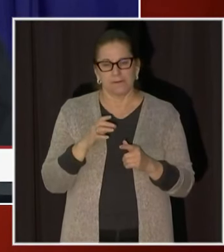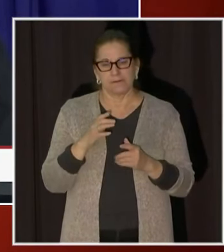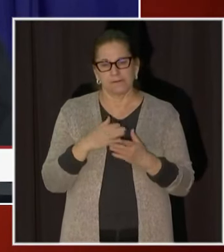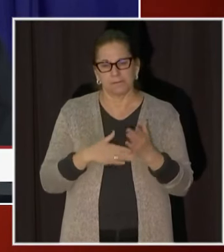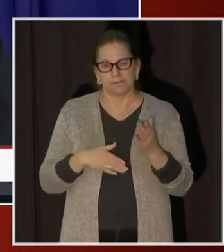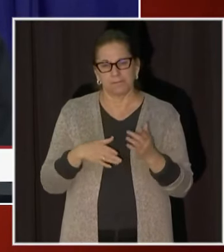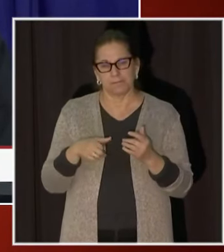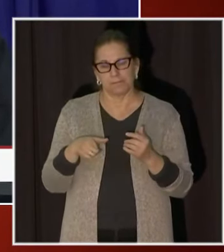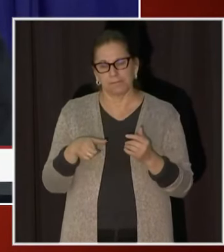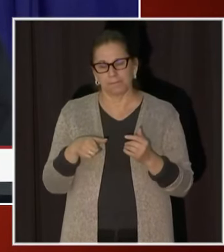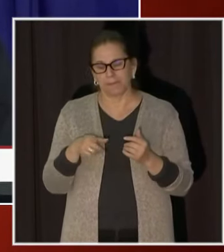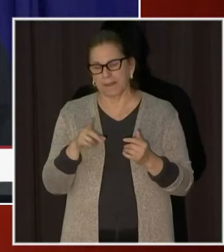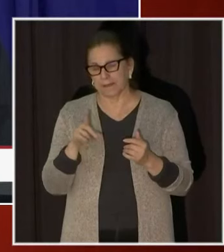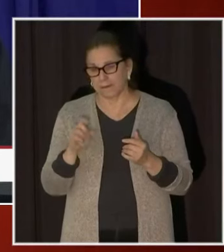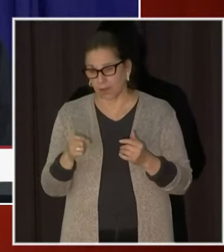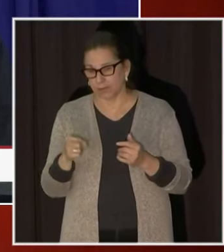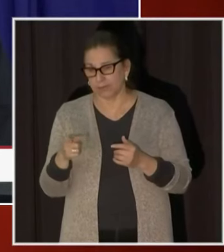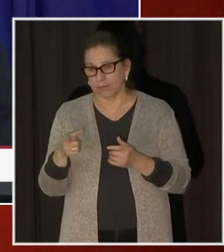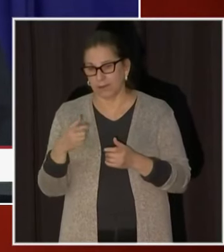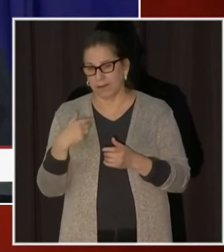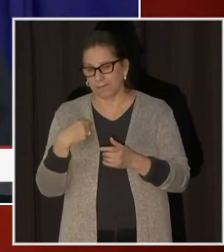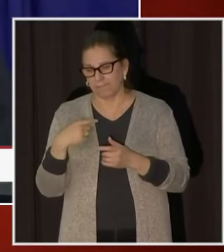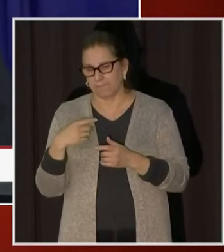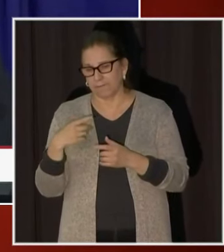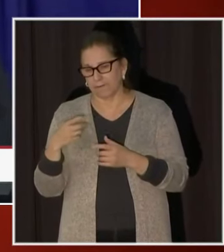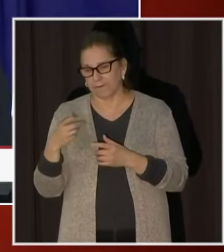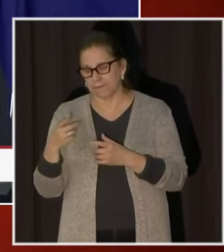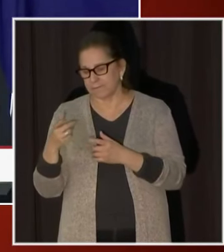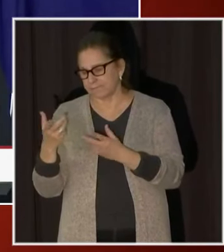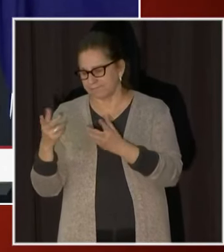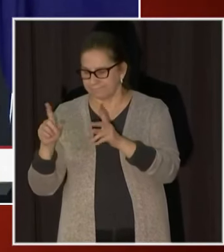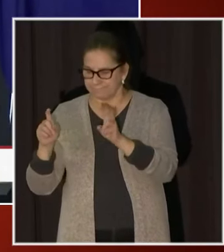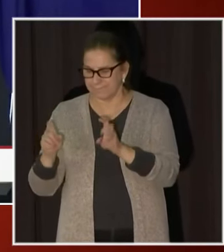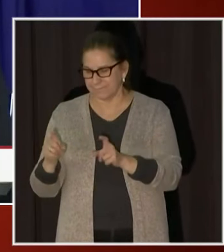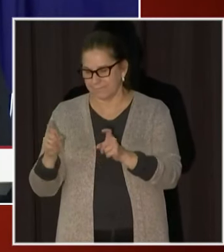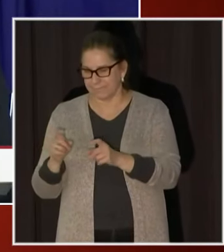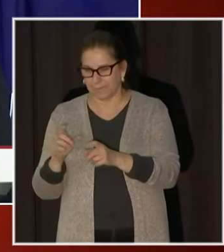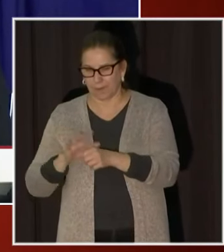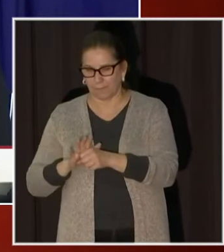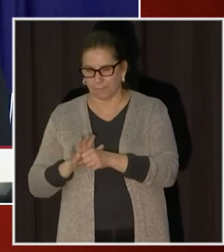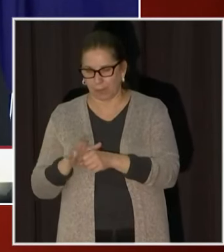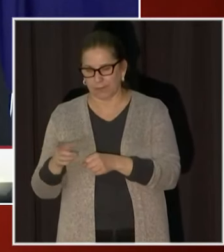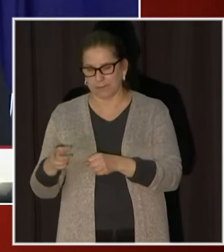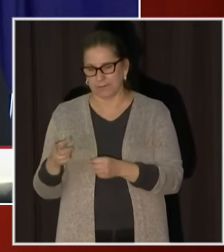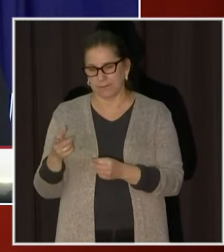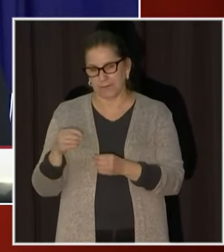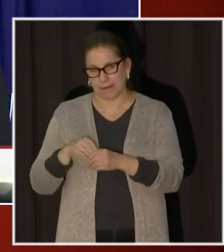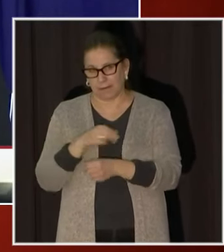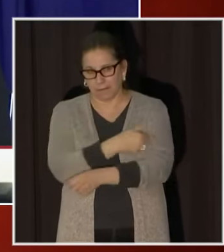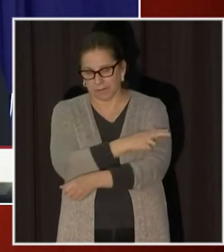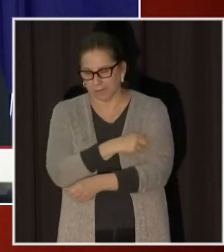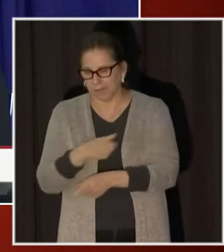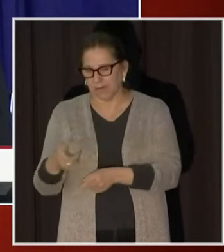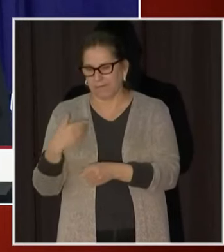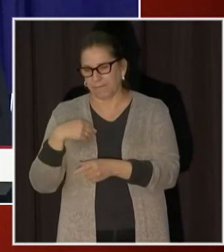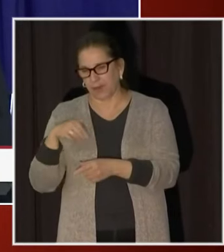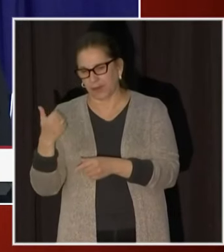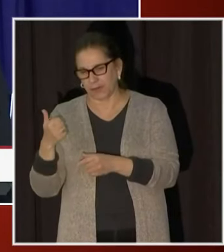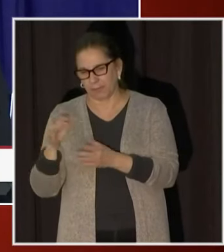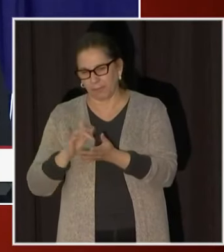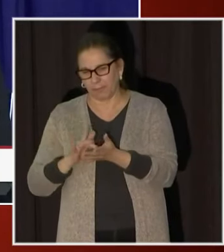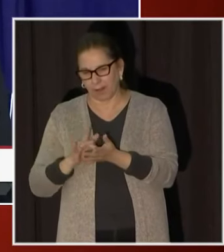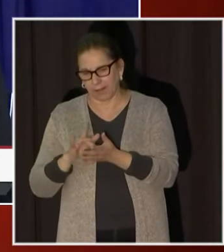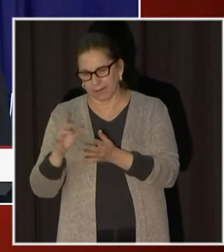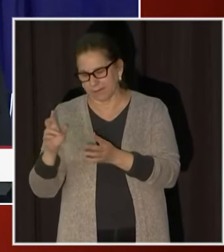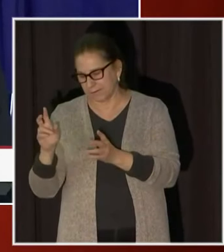hospitals, and there's a positive test that is performed in the hospitals. So the role of the medical